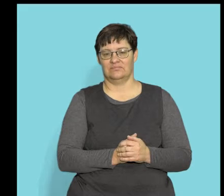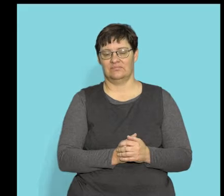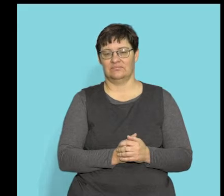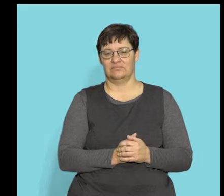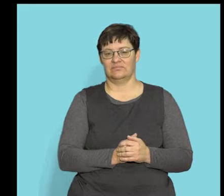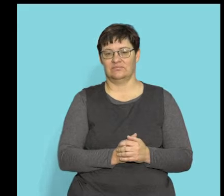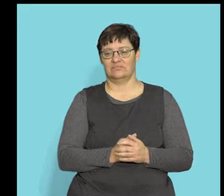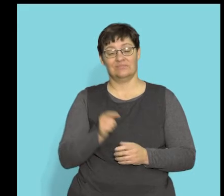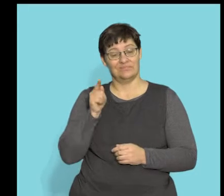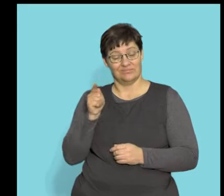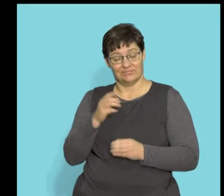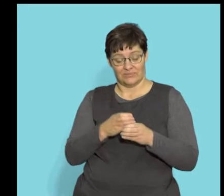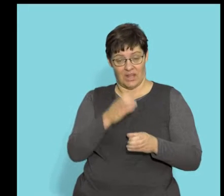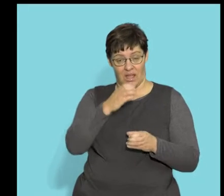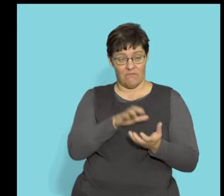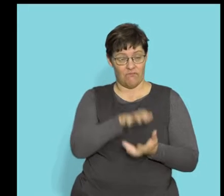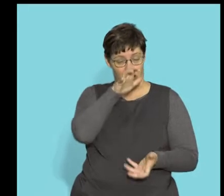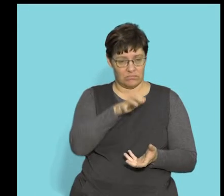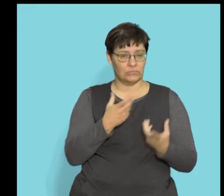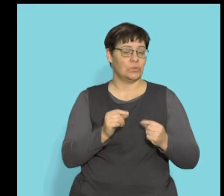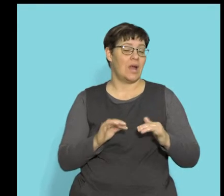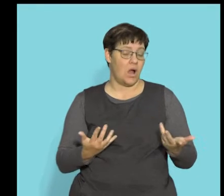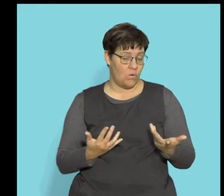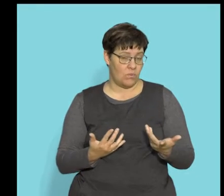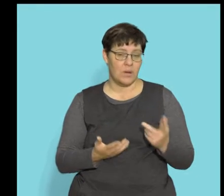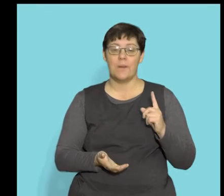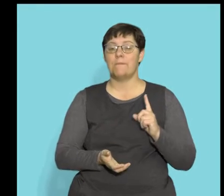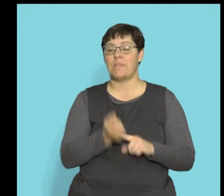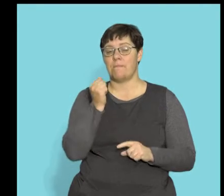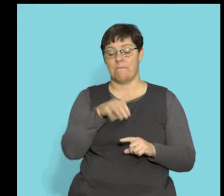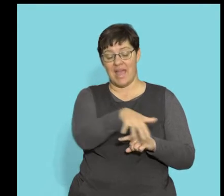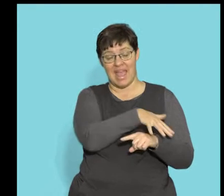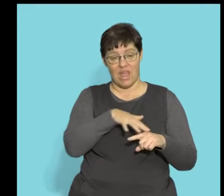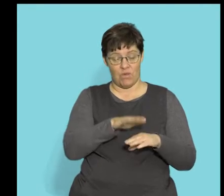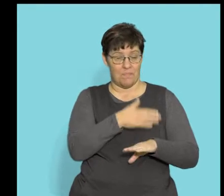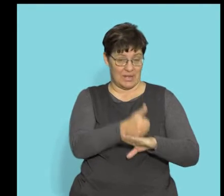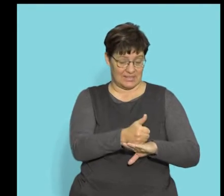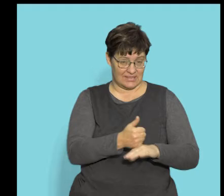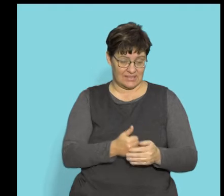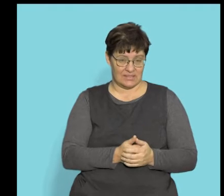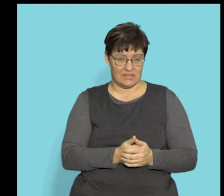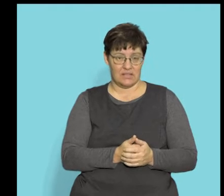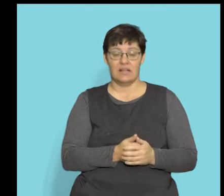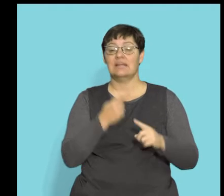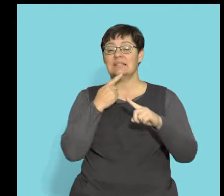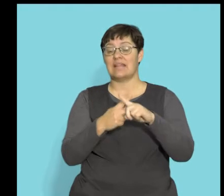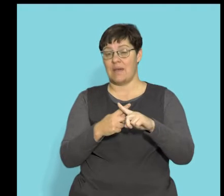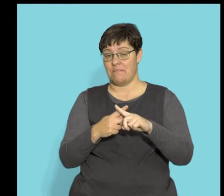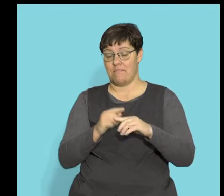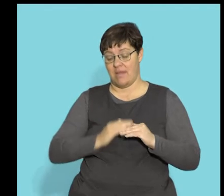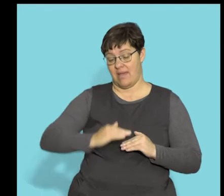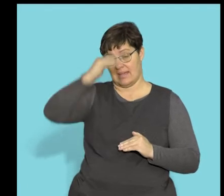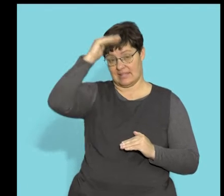So determining the volume of this can be done by first finding the area of the